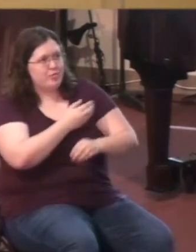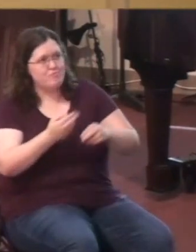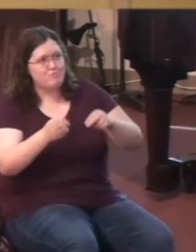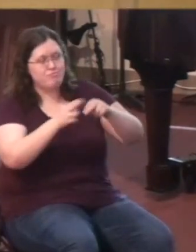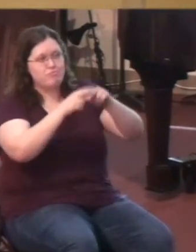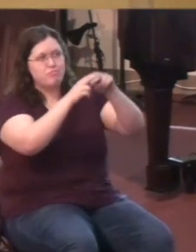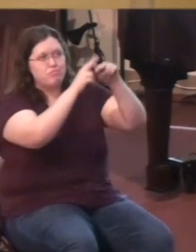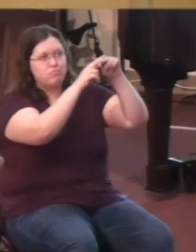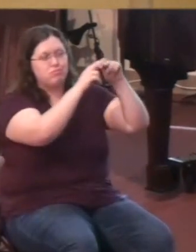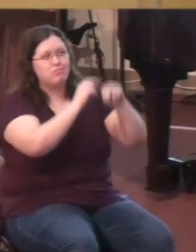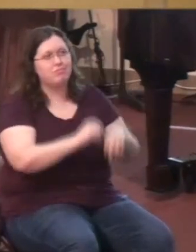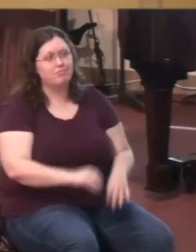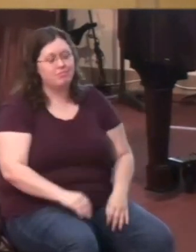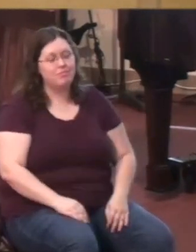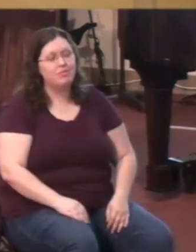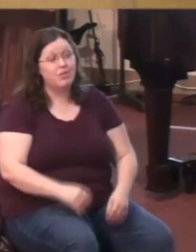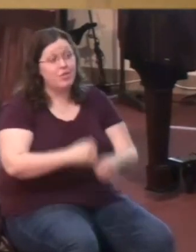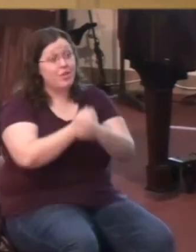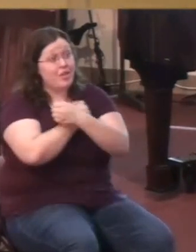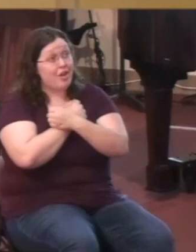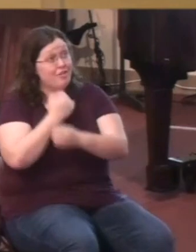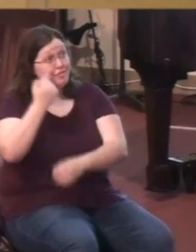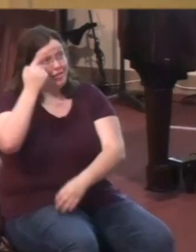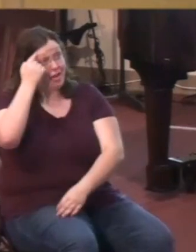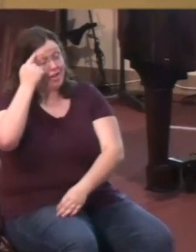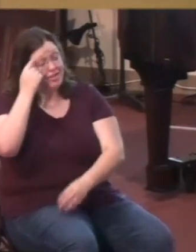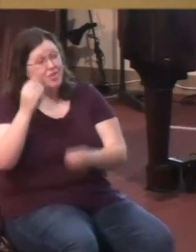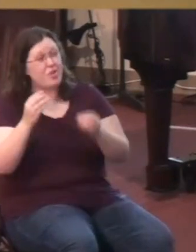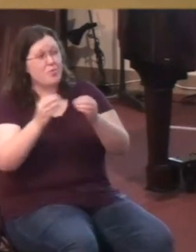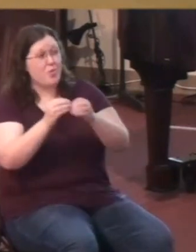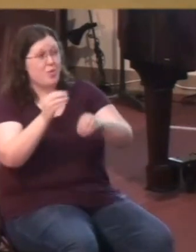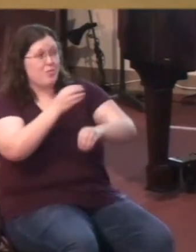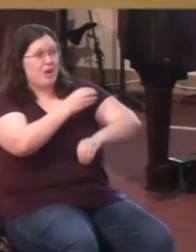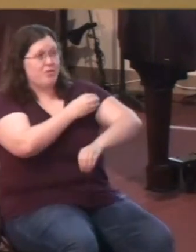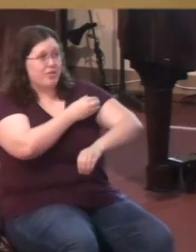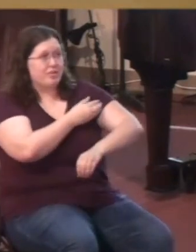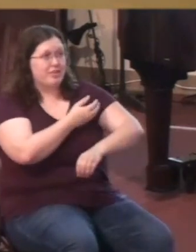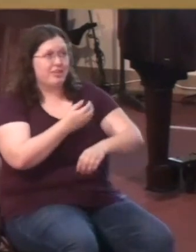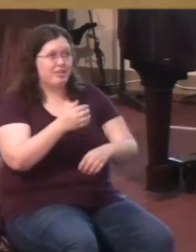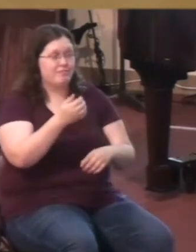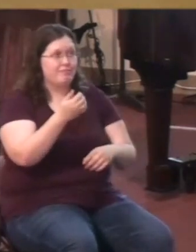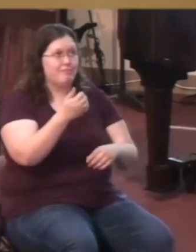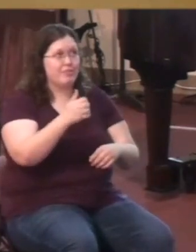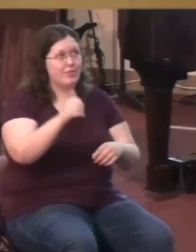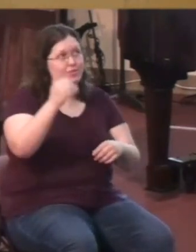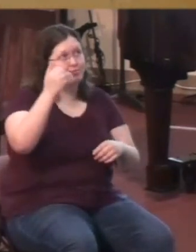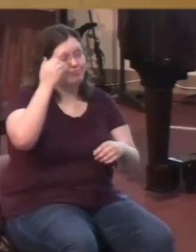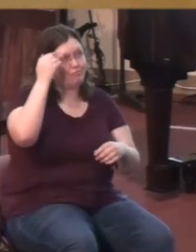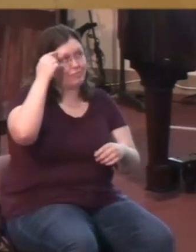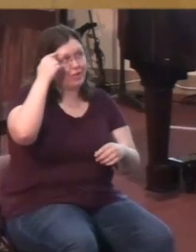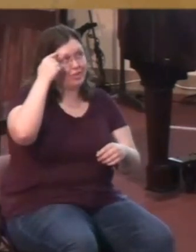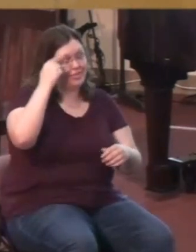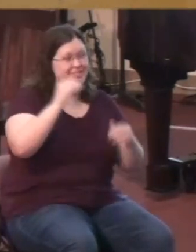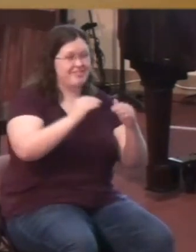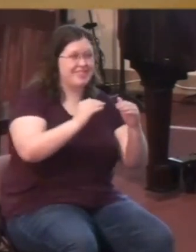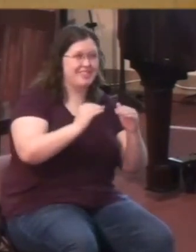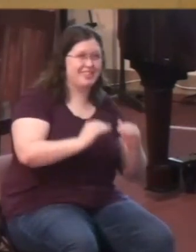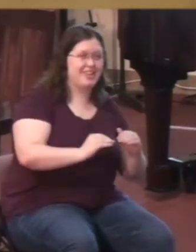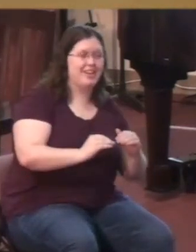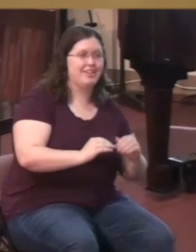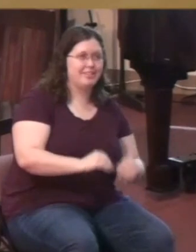that we have are more powerful than any of the thoughts that are less than that in a day. And they can